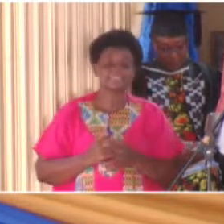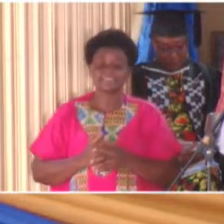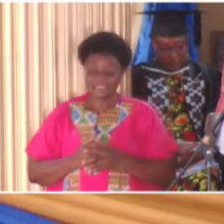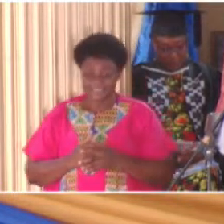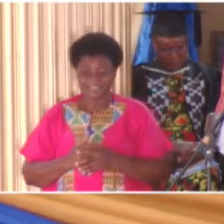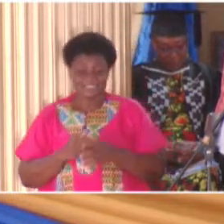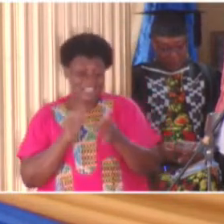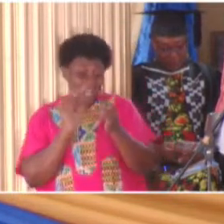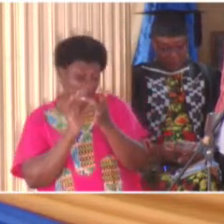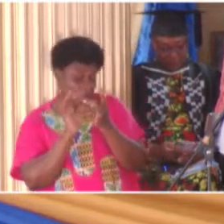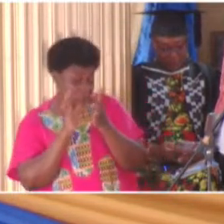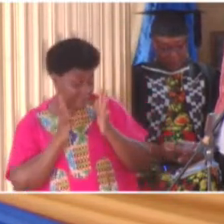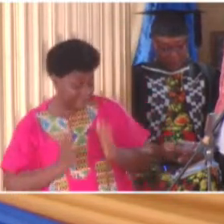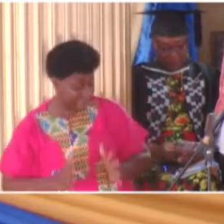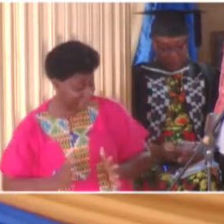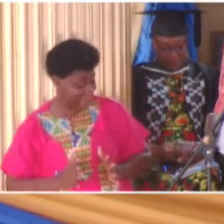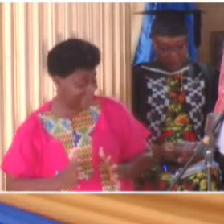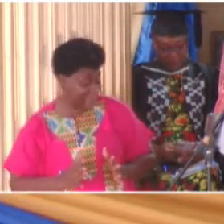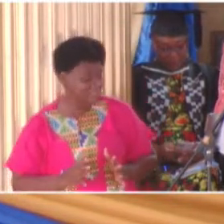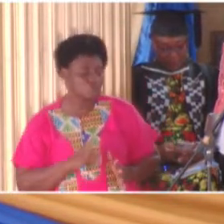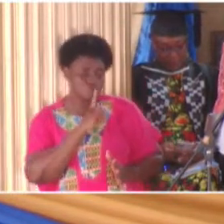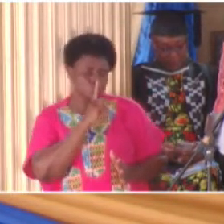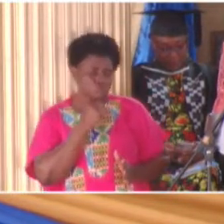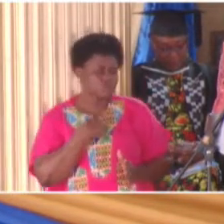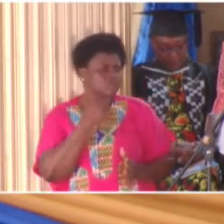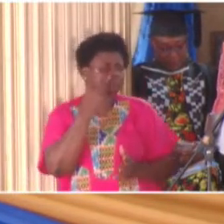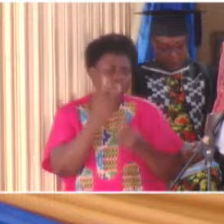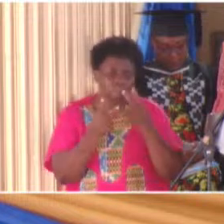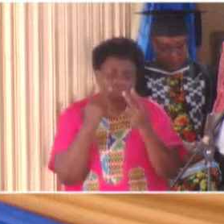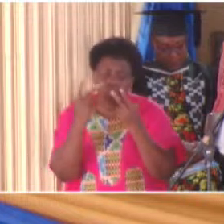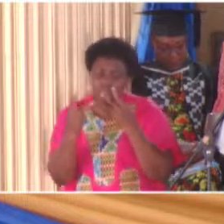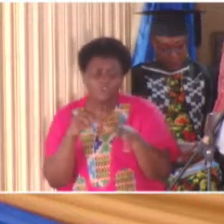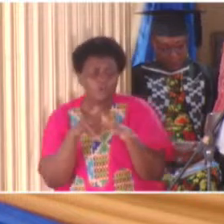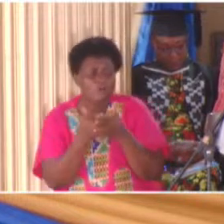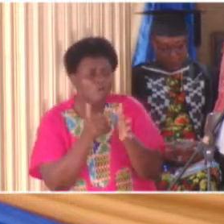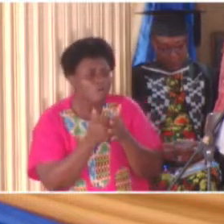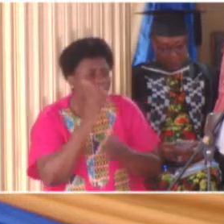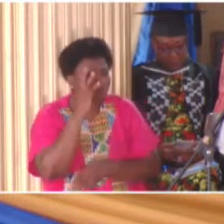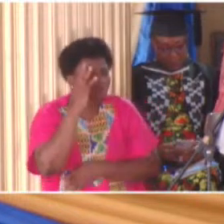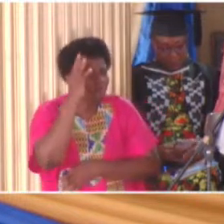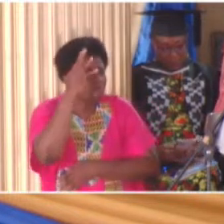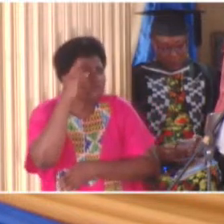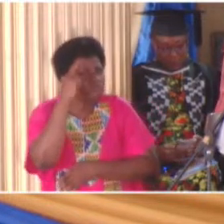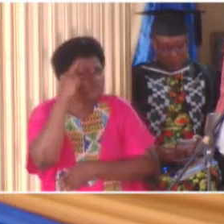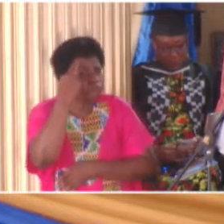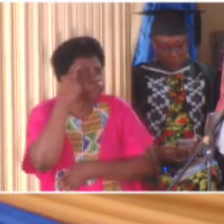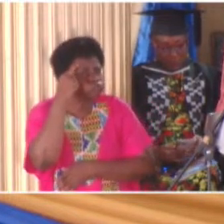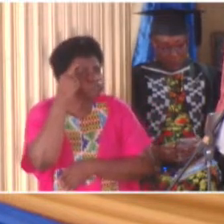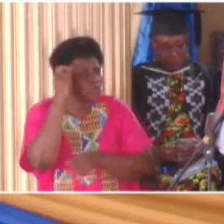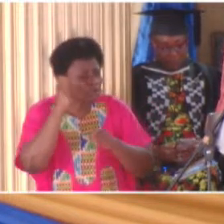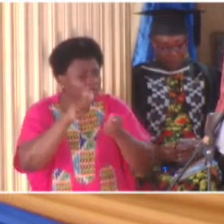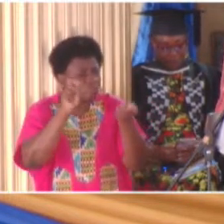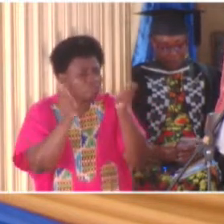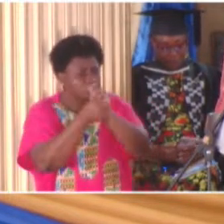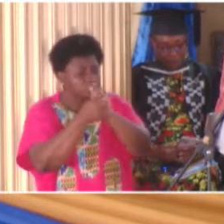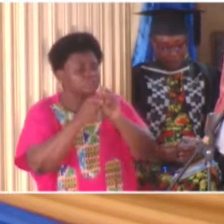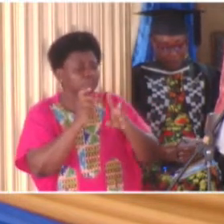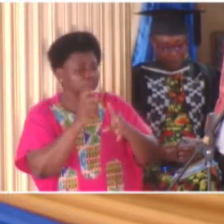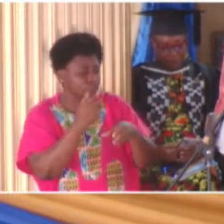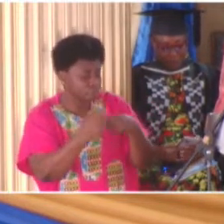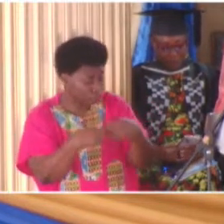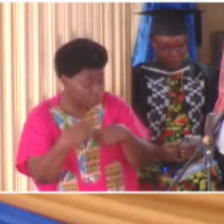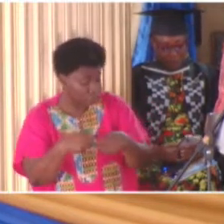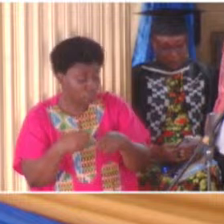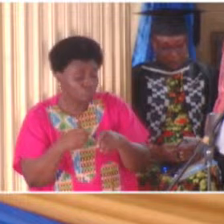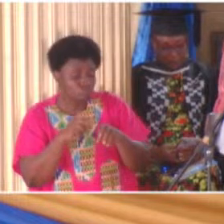a consultant, I have witnessed how innovative thinking can transform challenges